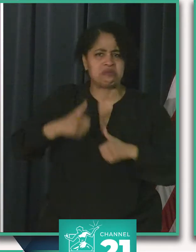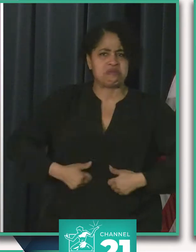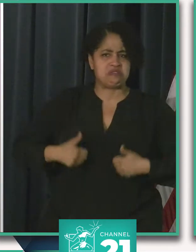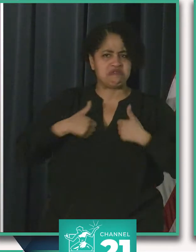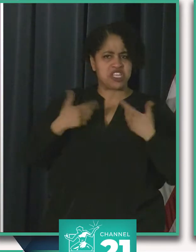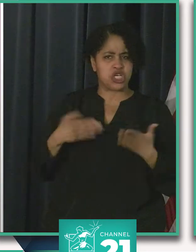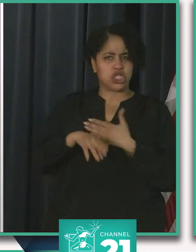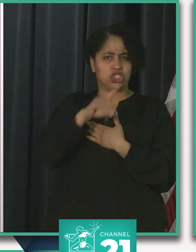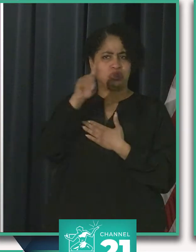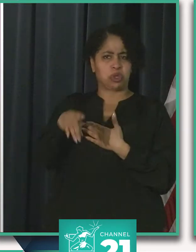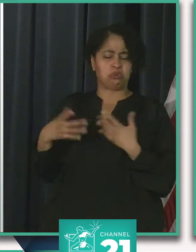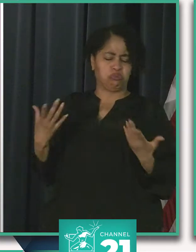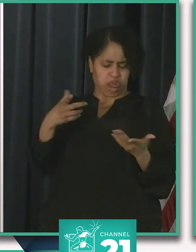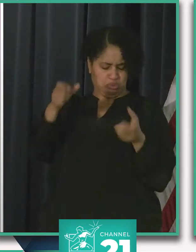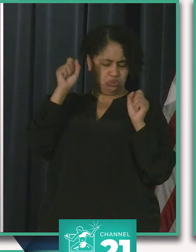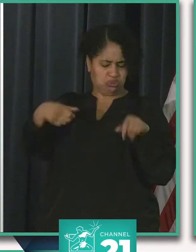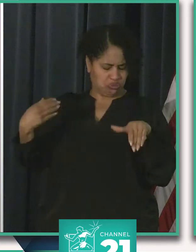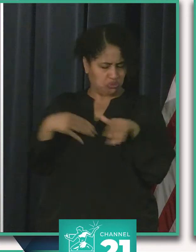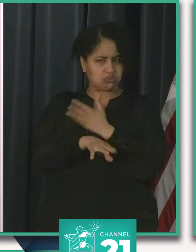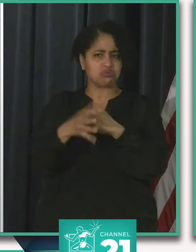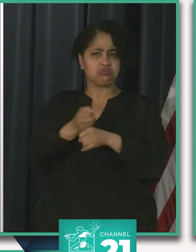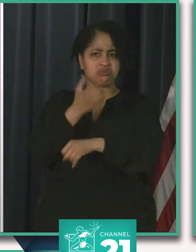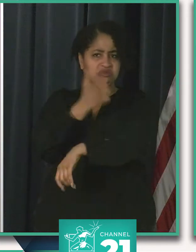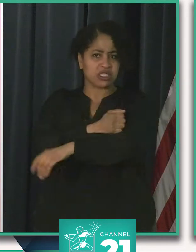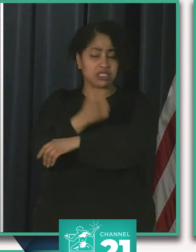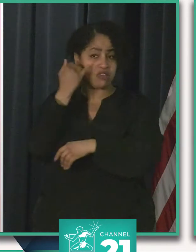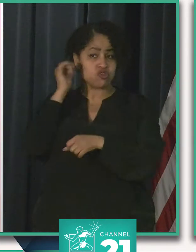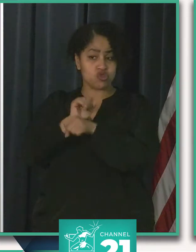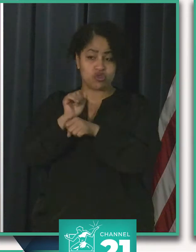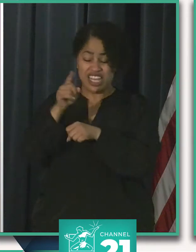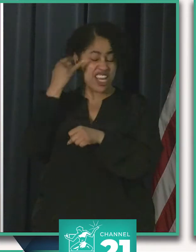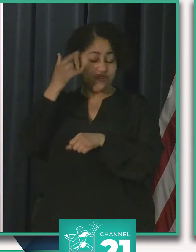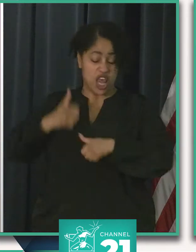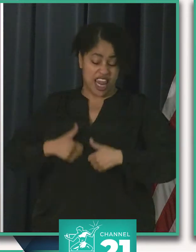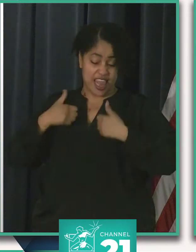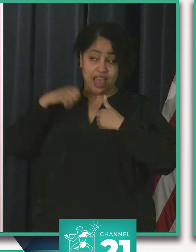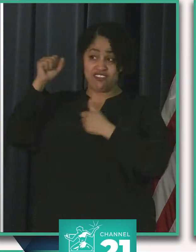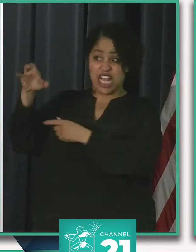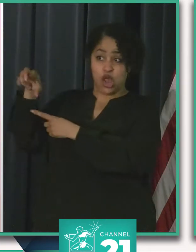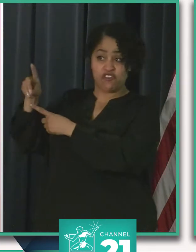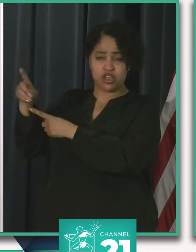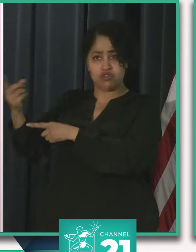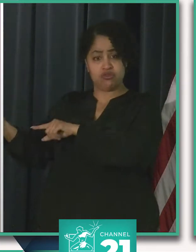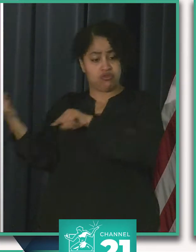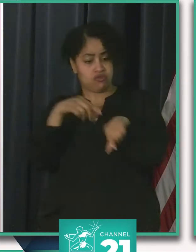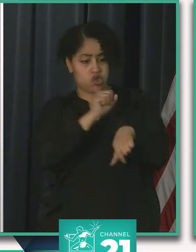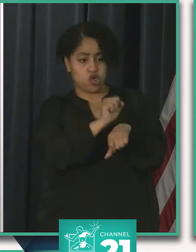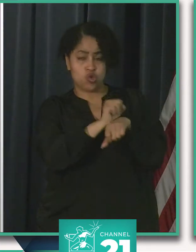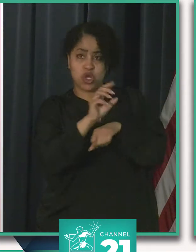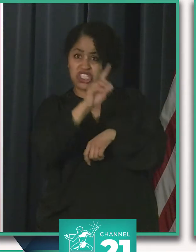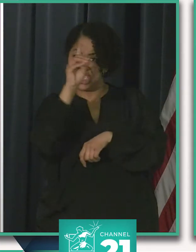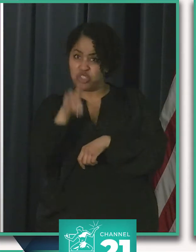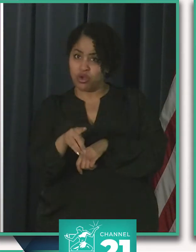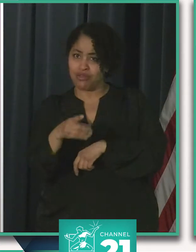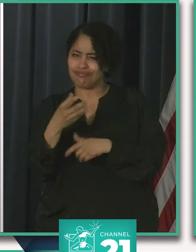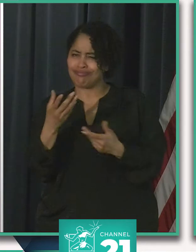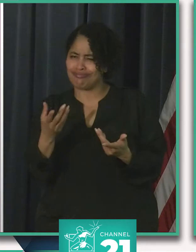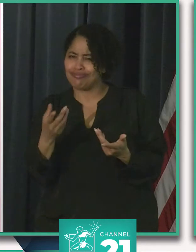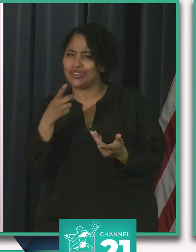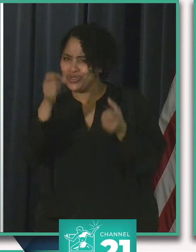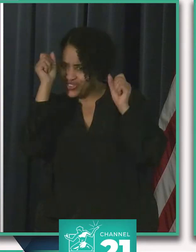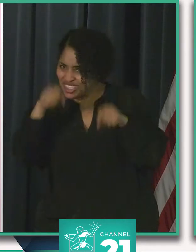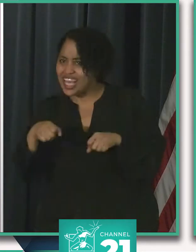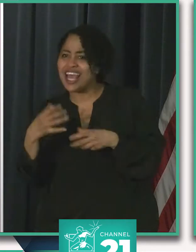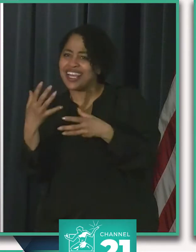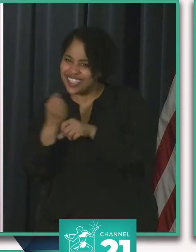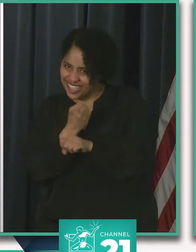Detroit, you can get the vaccine. If you live in Southfield and you come to work at a restaurant in Detroit because you're working in Detroit, you